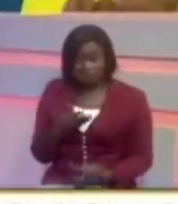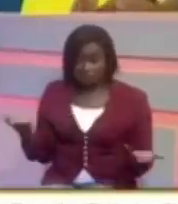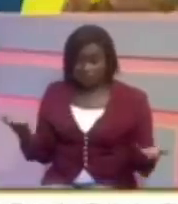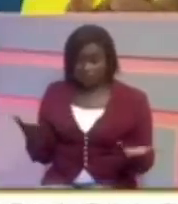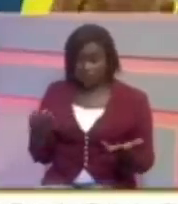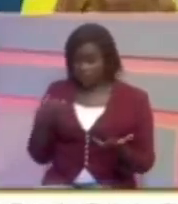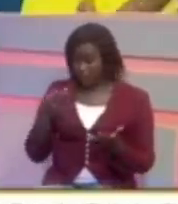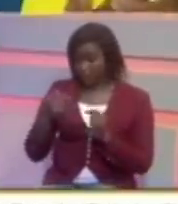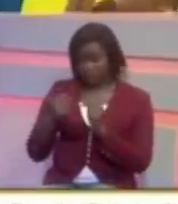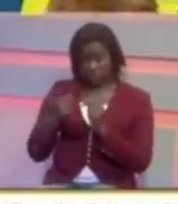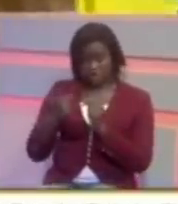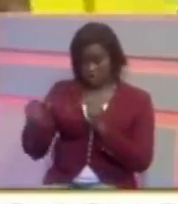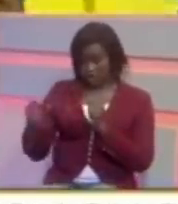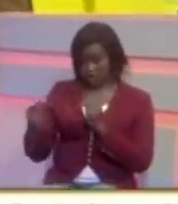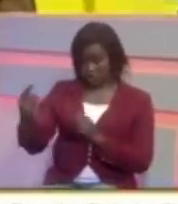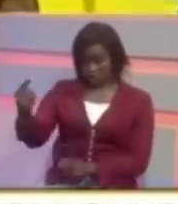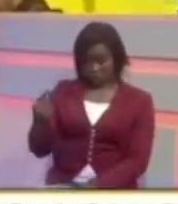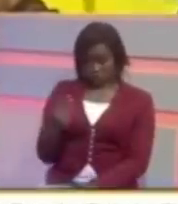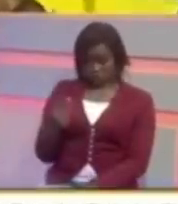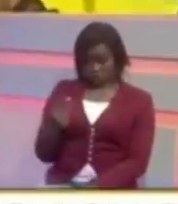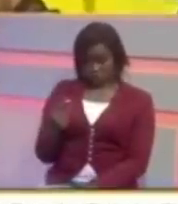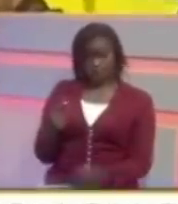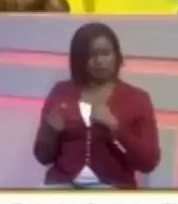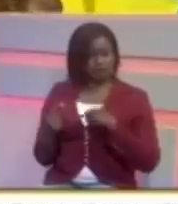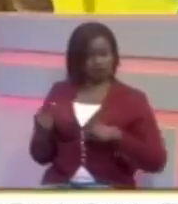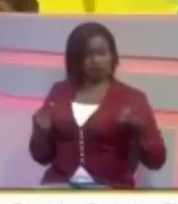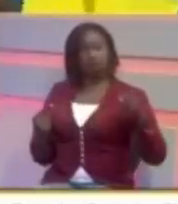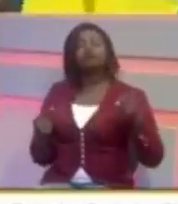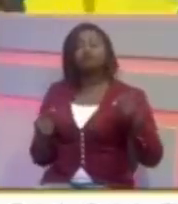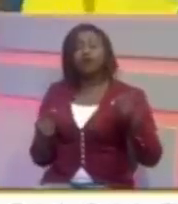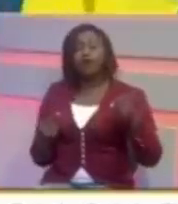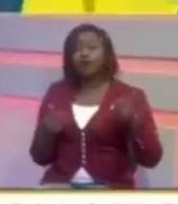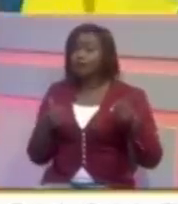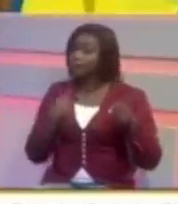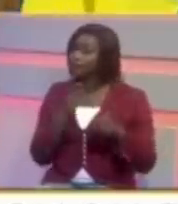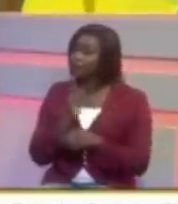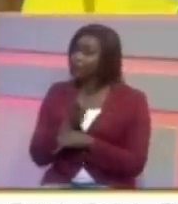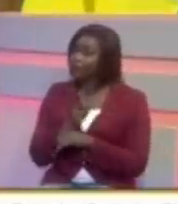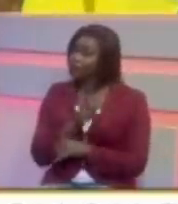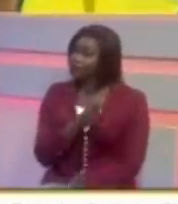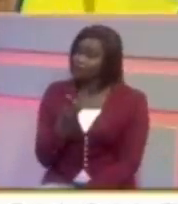Umulawe wale, waitawa na nange mpita wali. So, I am warning you.